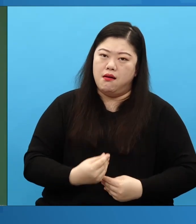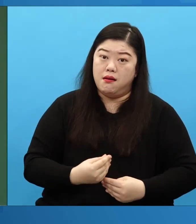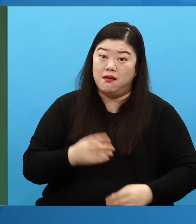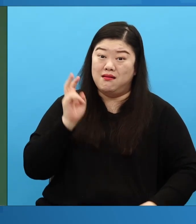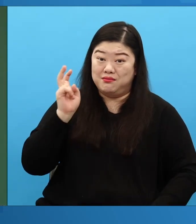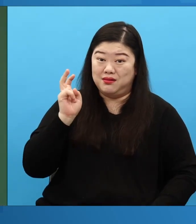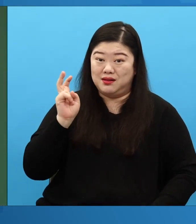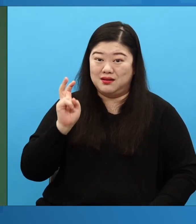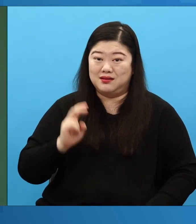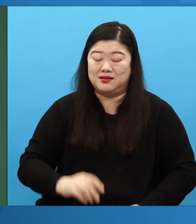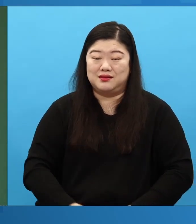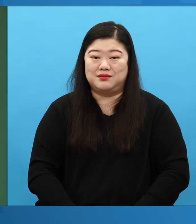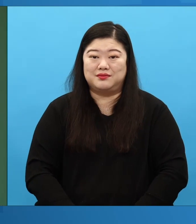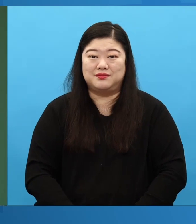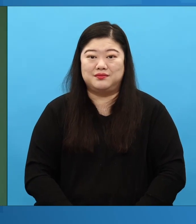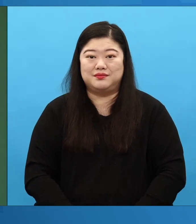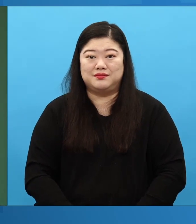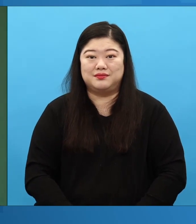time.